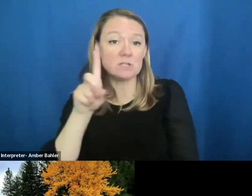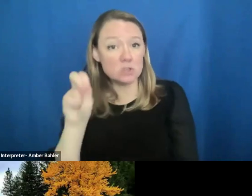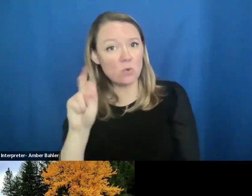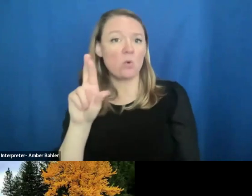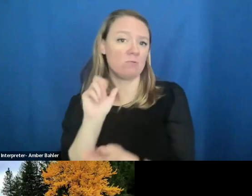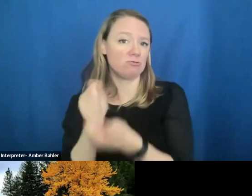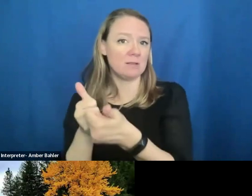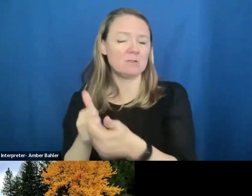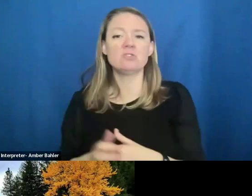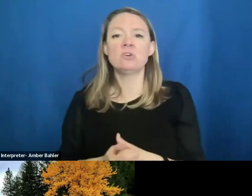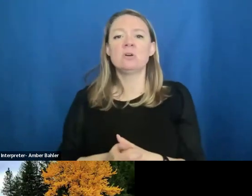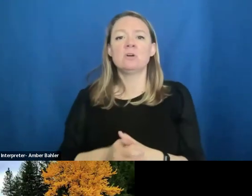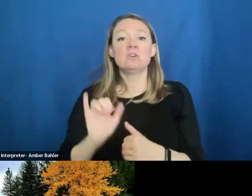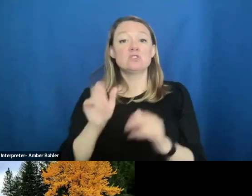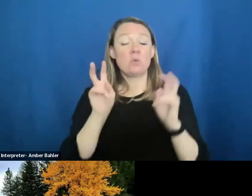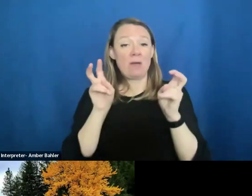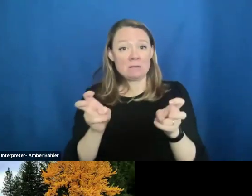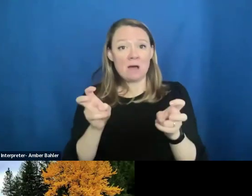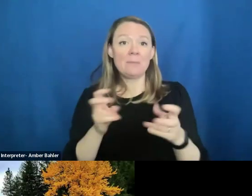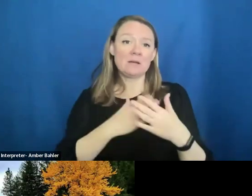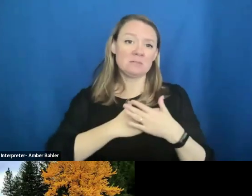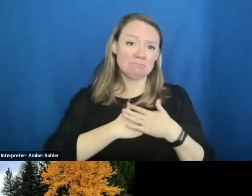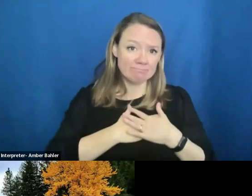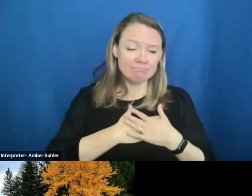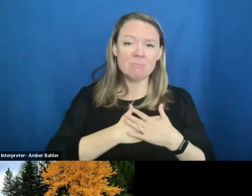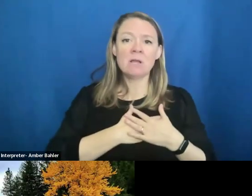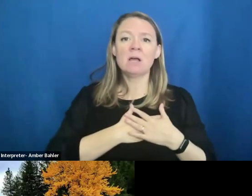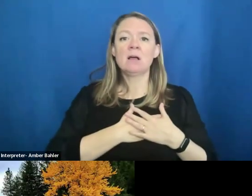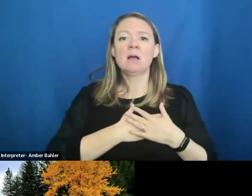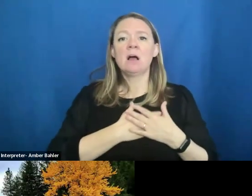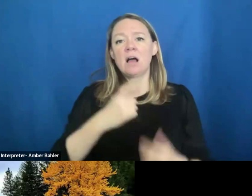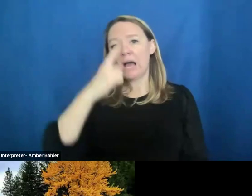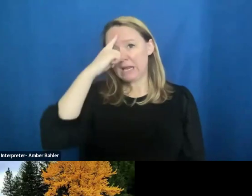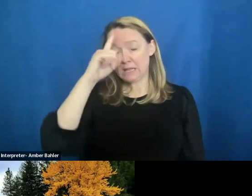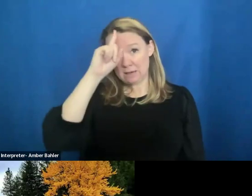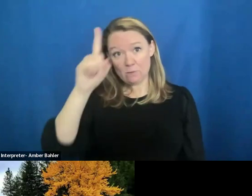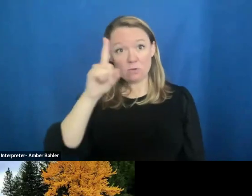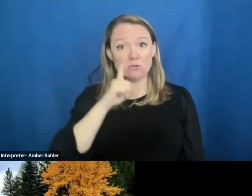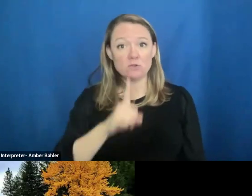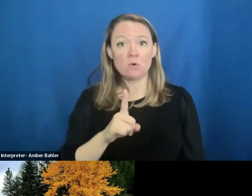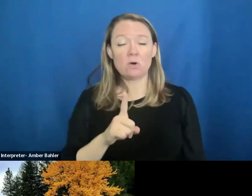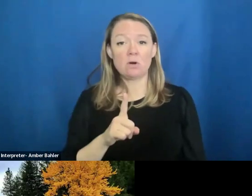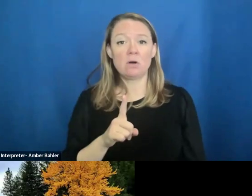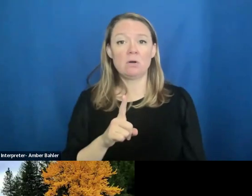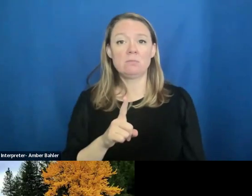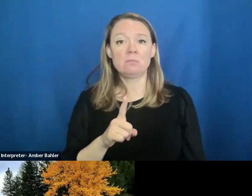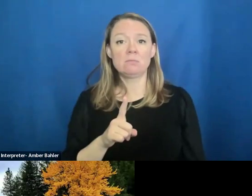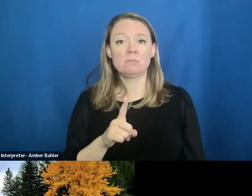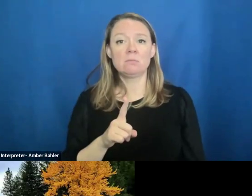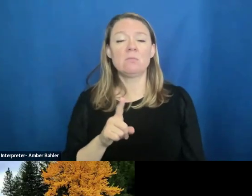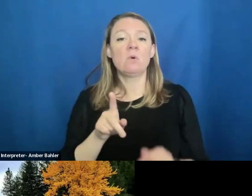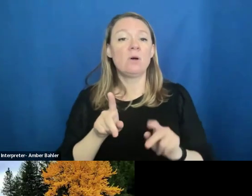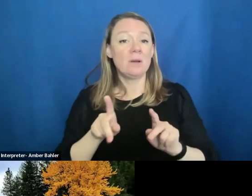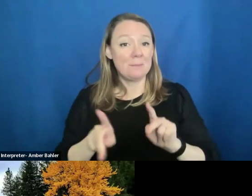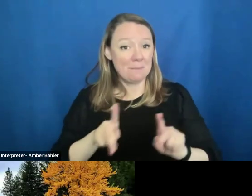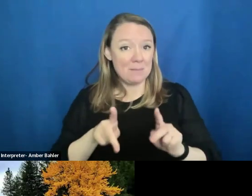This is a topic that is close to my heart. I think that, you know, certainly people define crisis in their